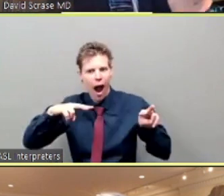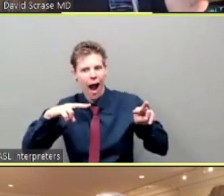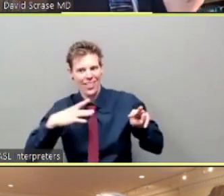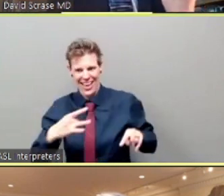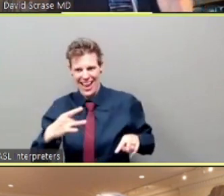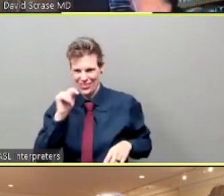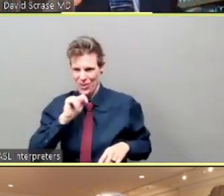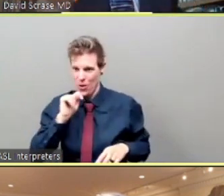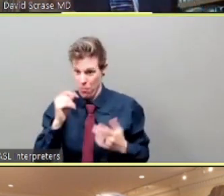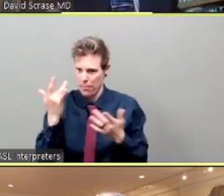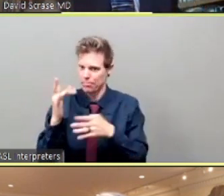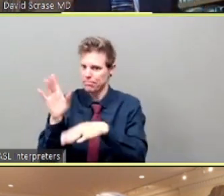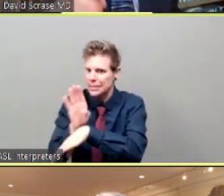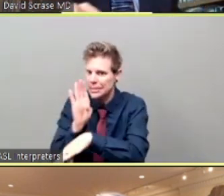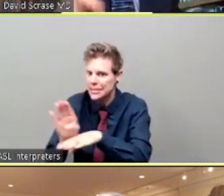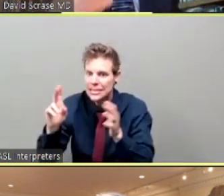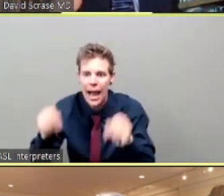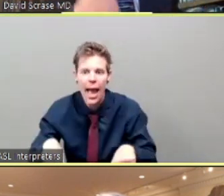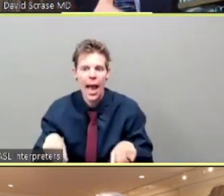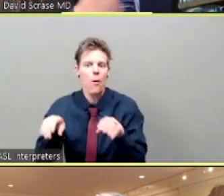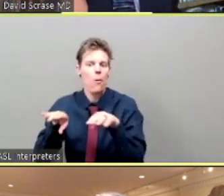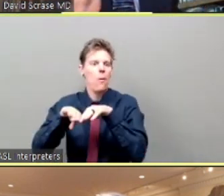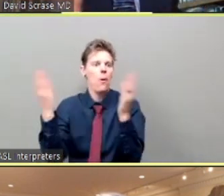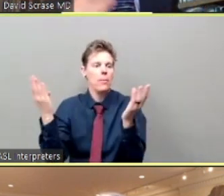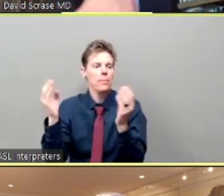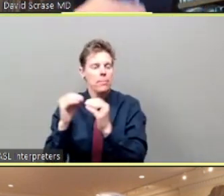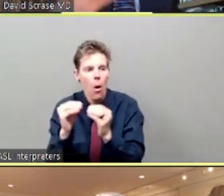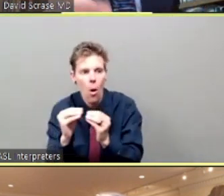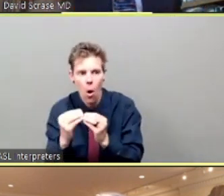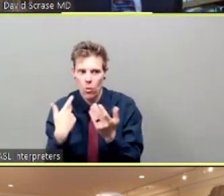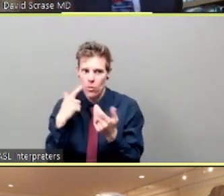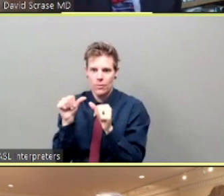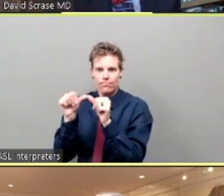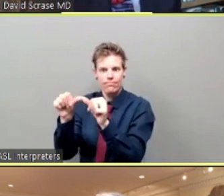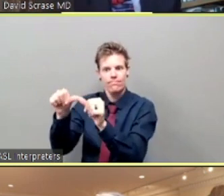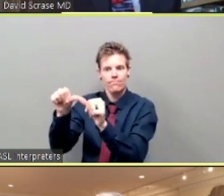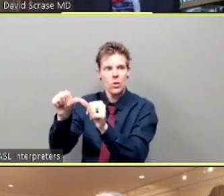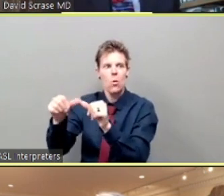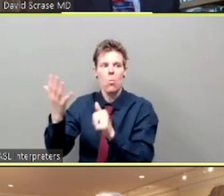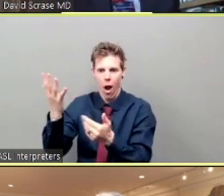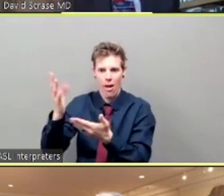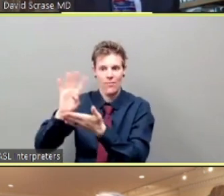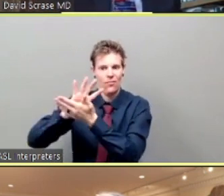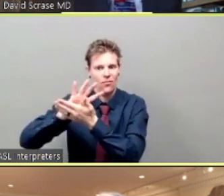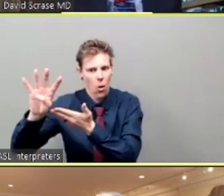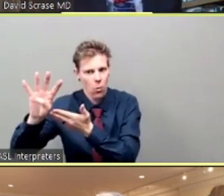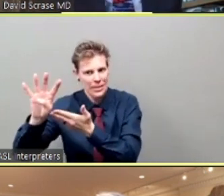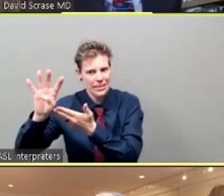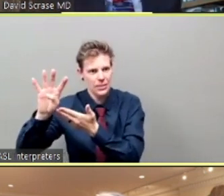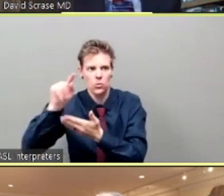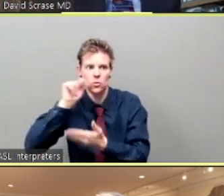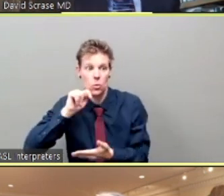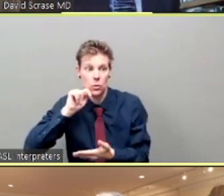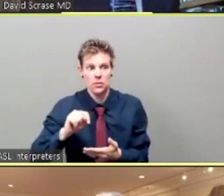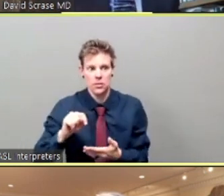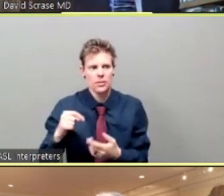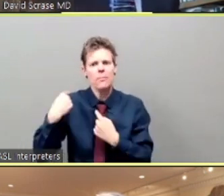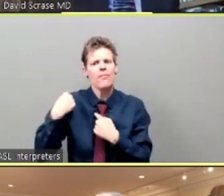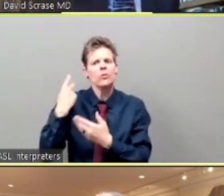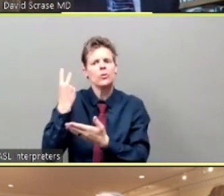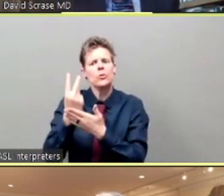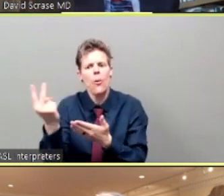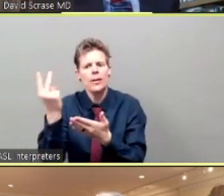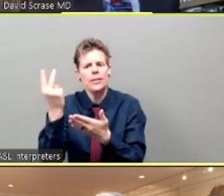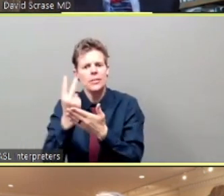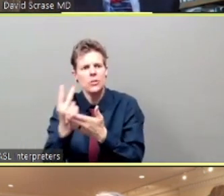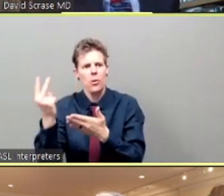stay there for 4 weeks and they'll skip that 2-week recalc. So those are important changes. I'm happy to